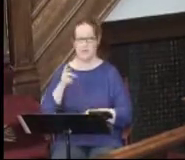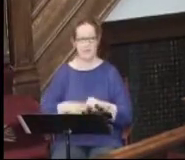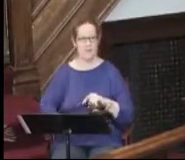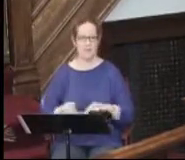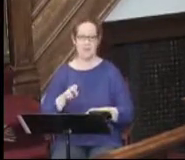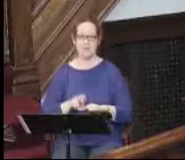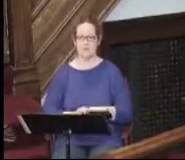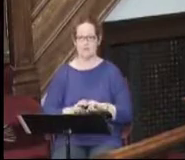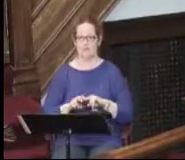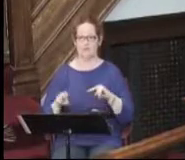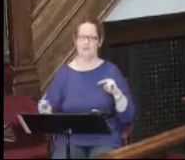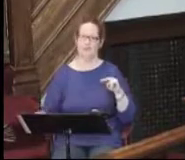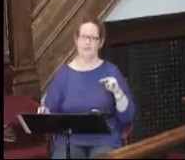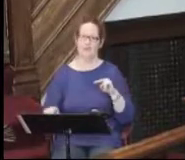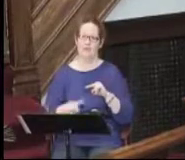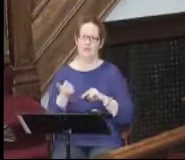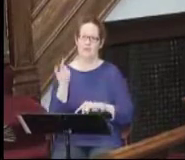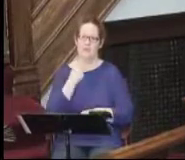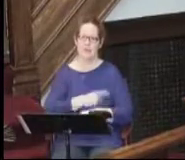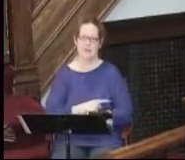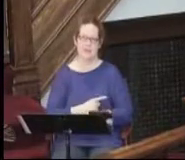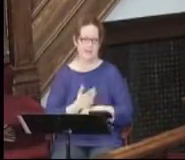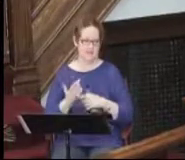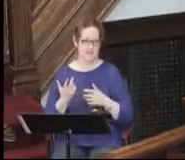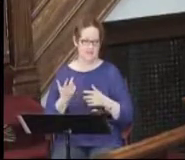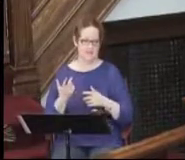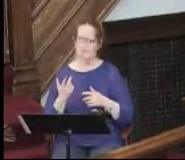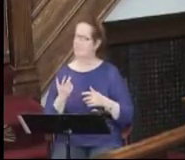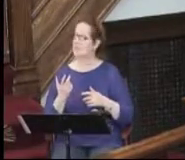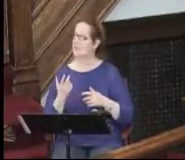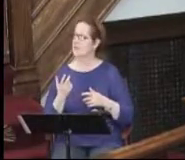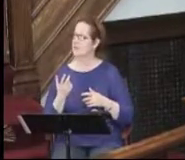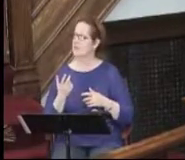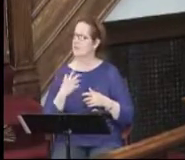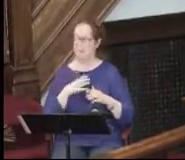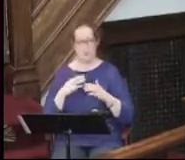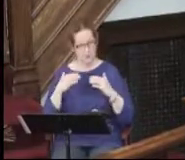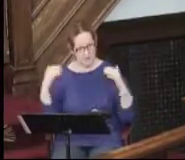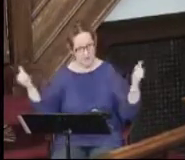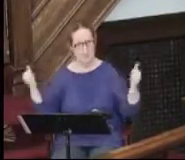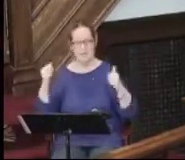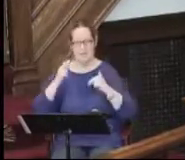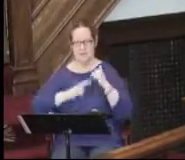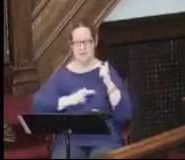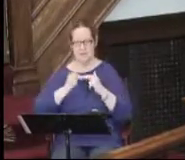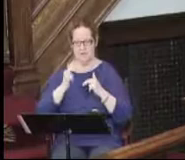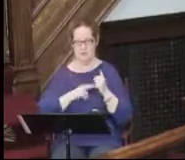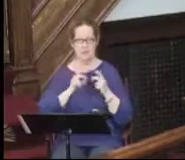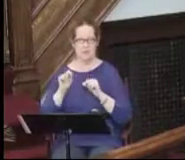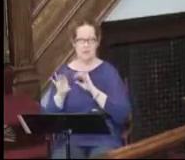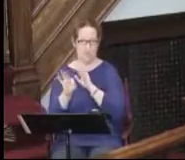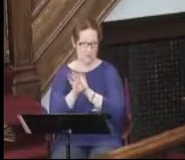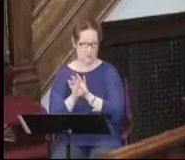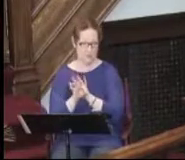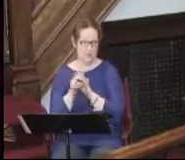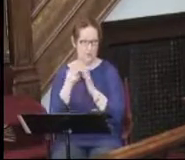pew for the rest of the day. When you leave this building tonight, today, you've got to make a choice of whose